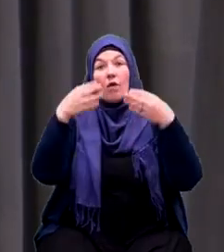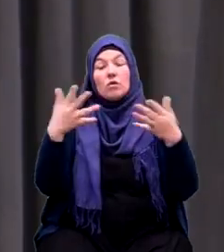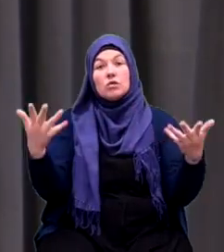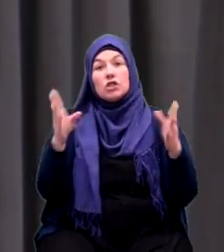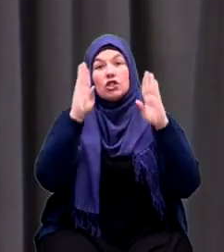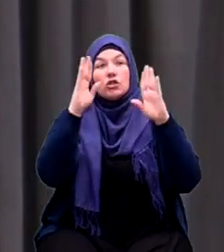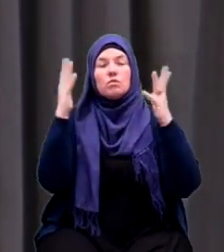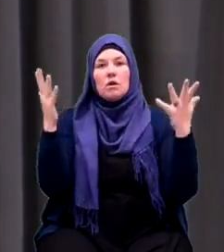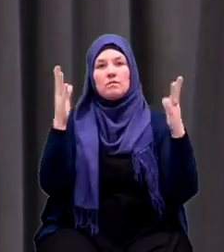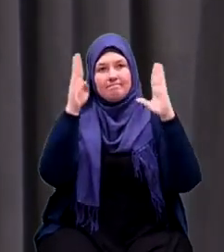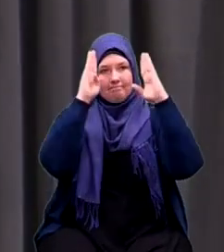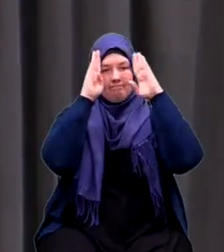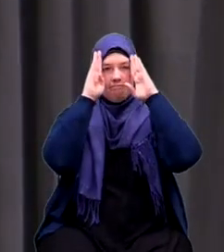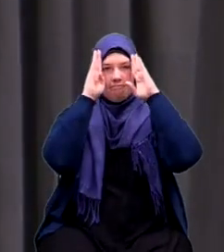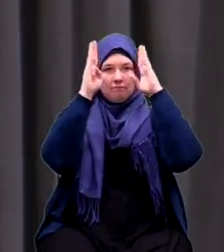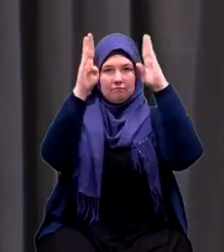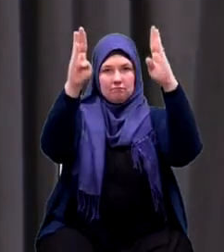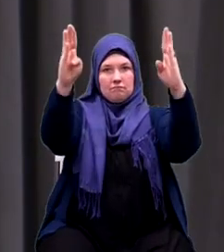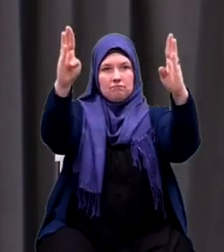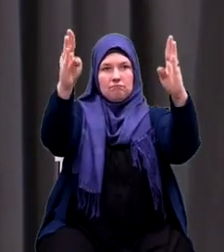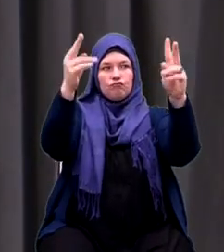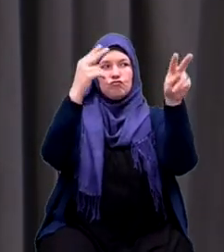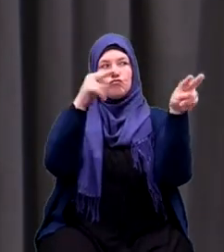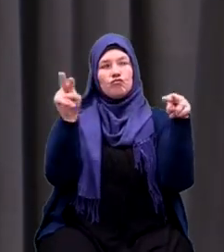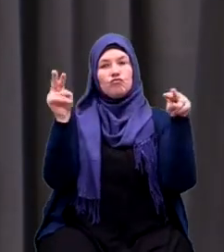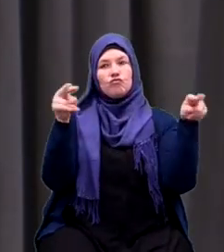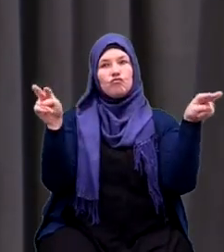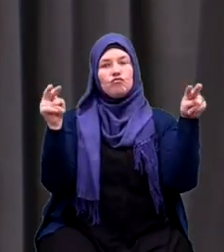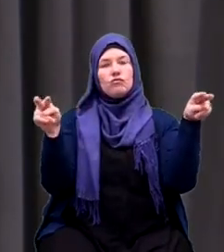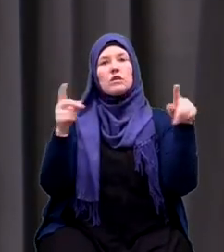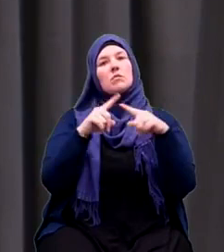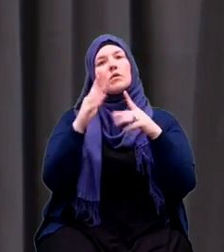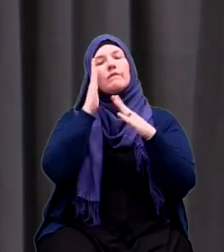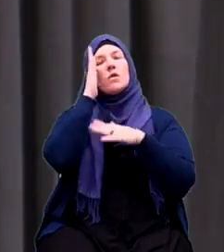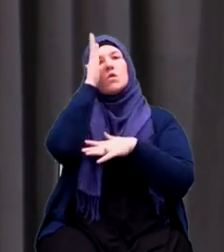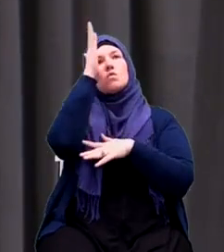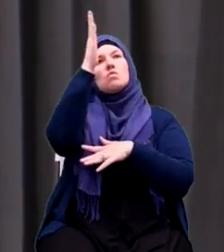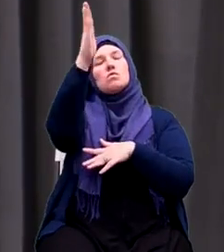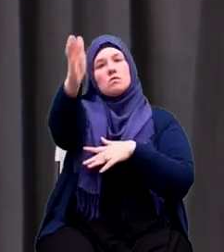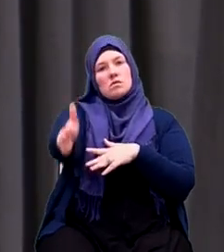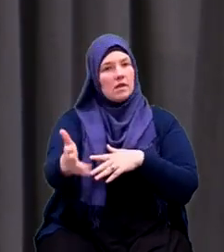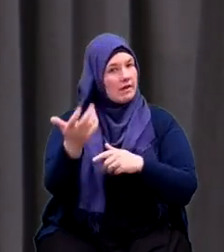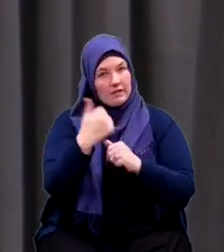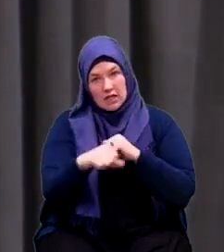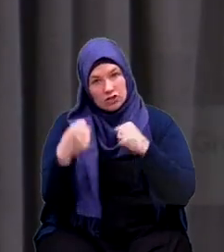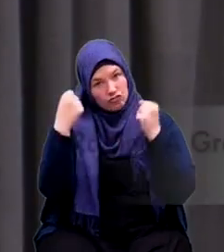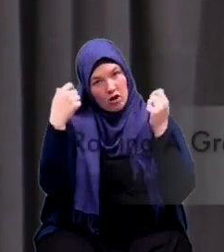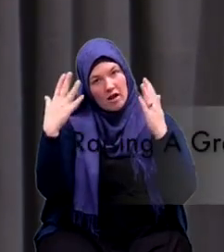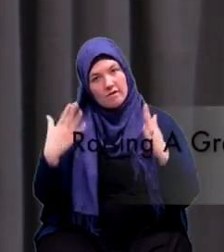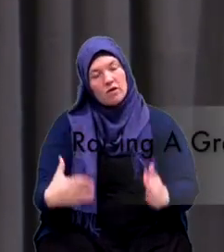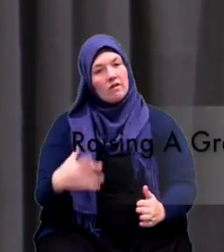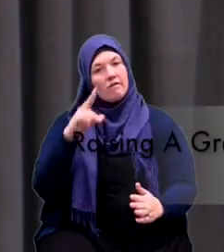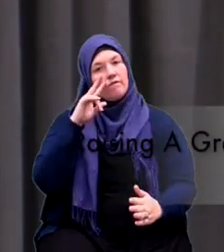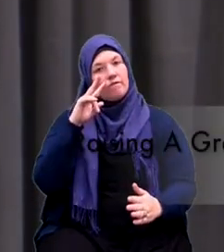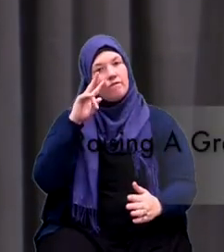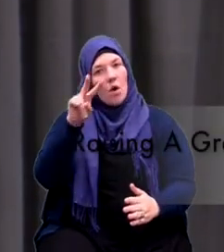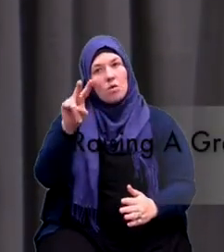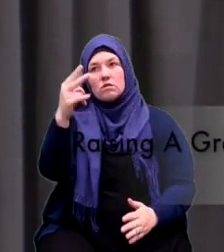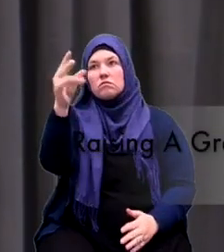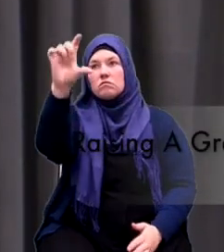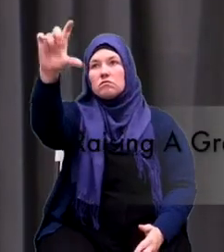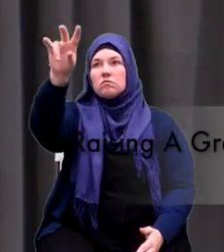on what is ahead of you, what is your future. And if any driver focuses on the rear